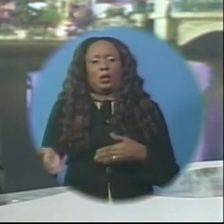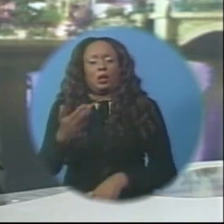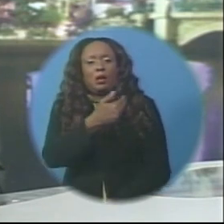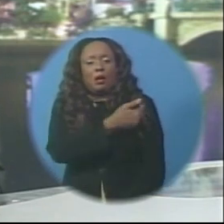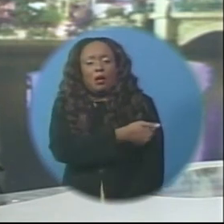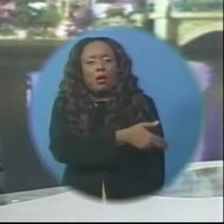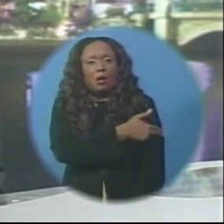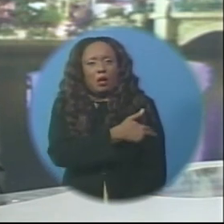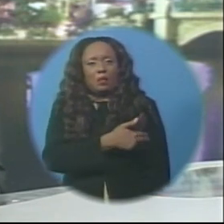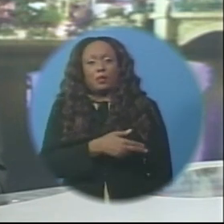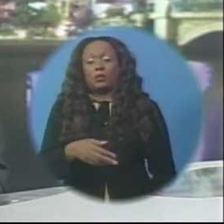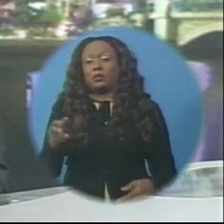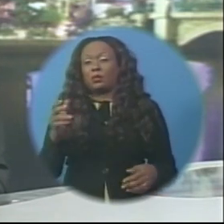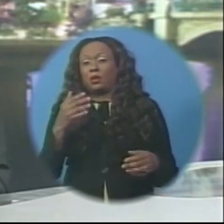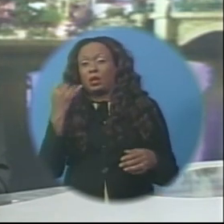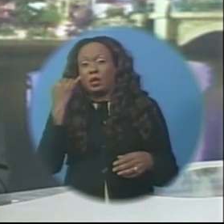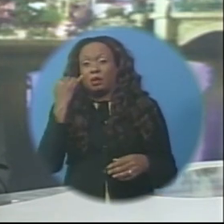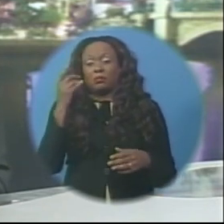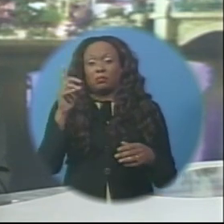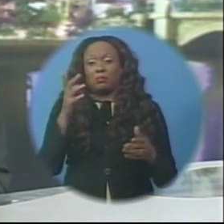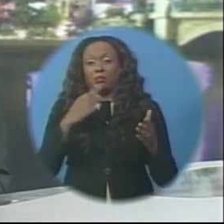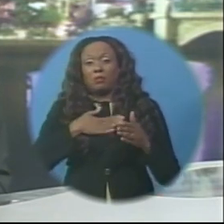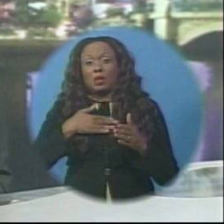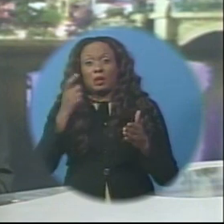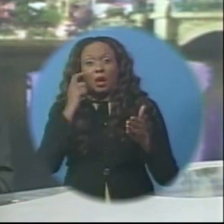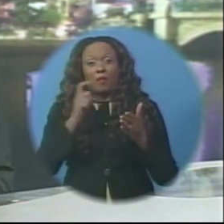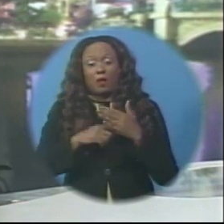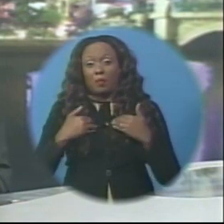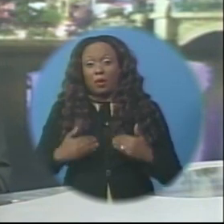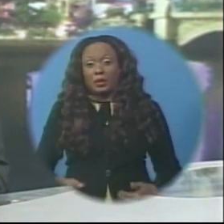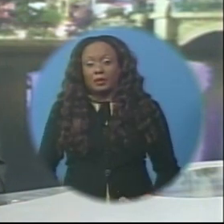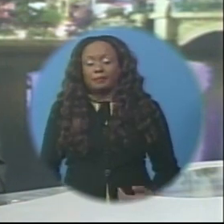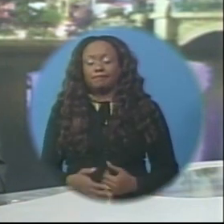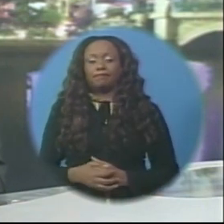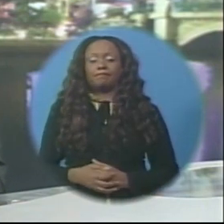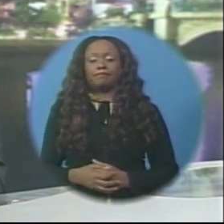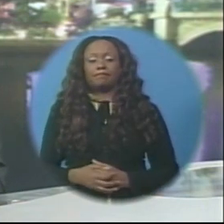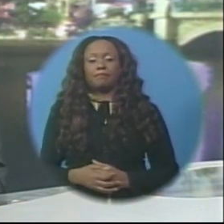mortuary of the San Fernando General Hospital. Our sports